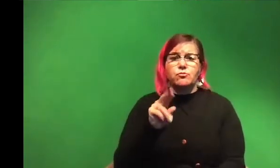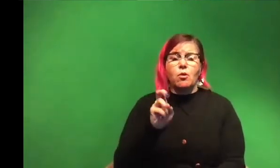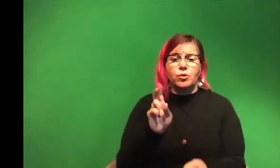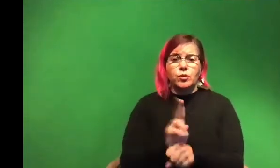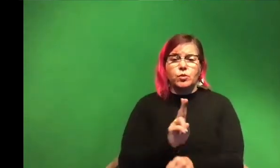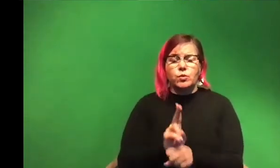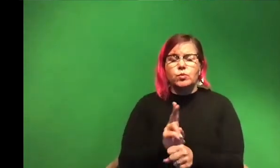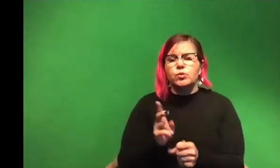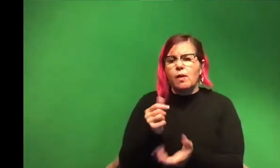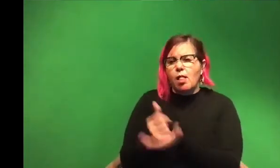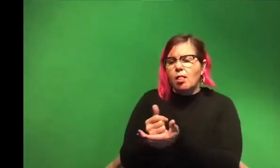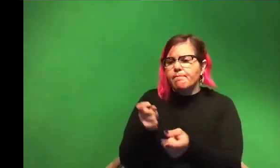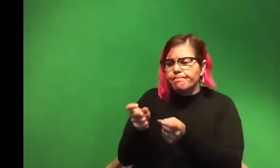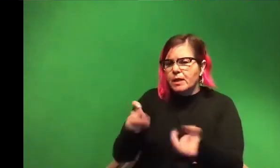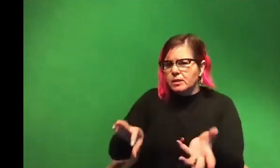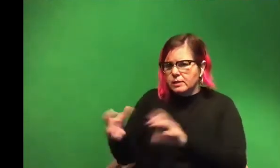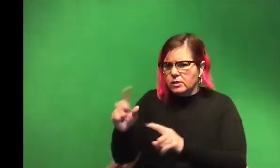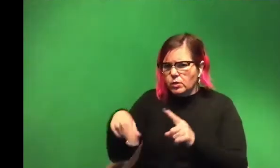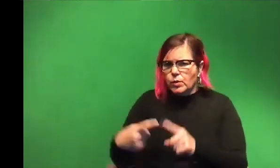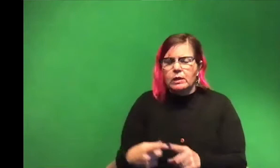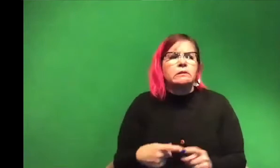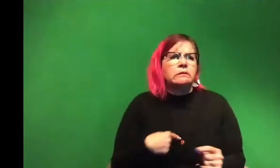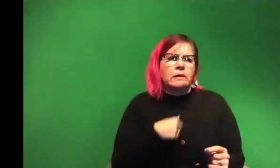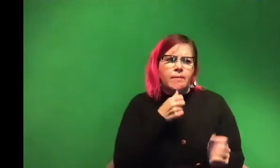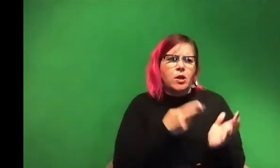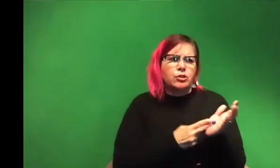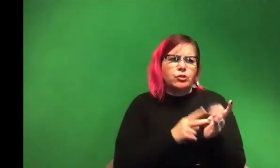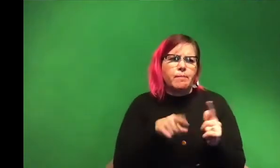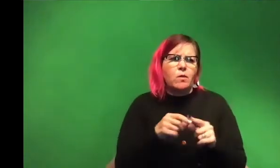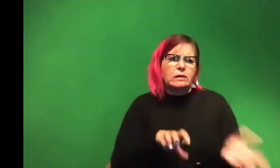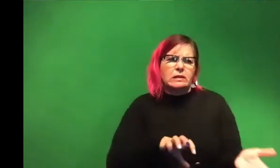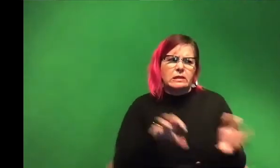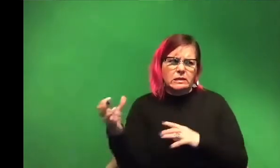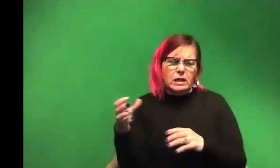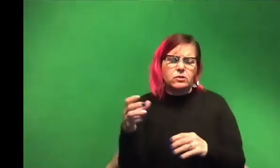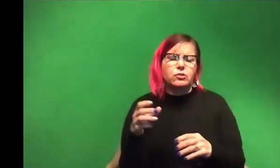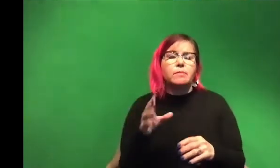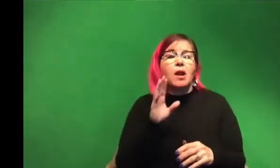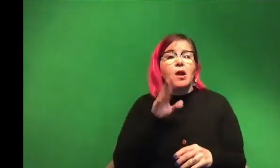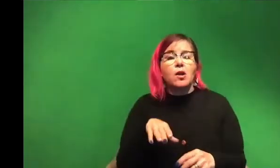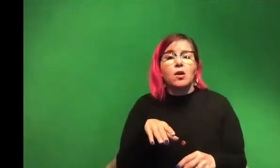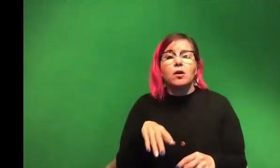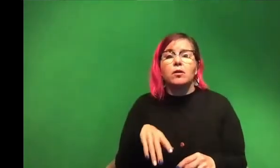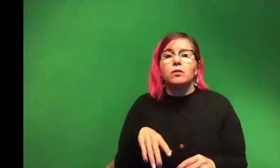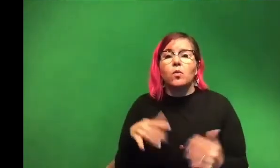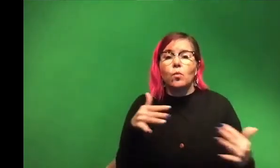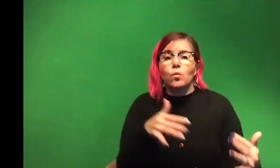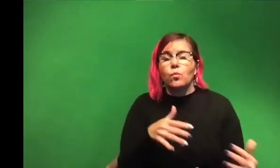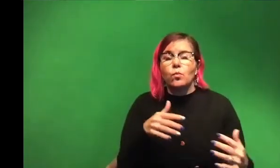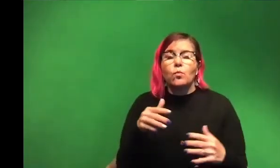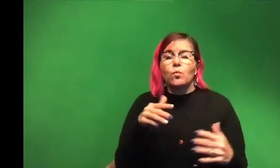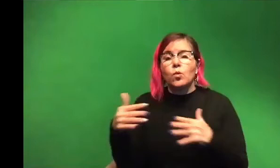a disaster? I'm not sure about a disaster, but I do know that in World War I, we actually used pigeons